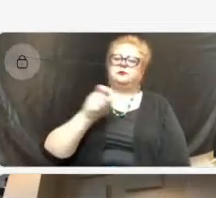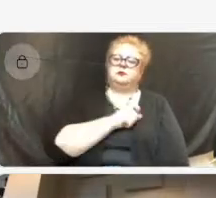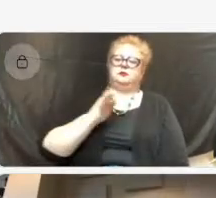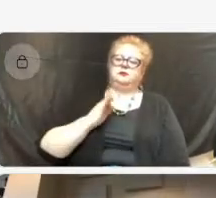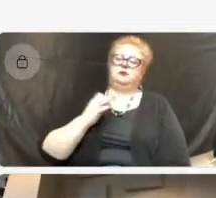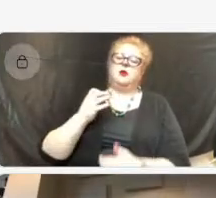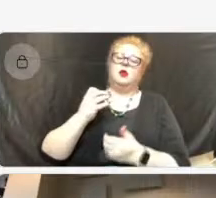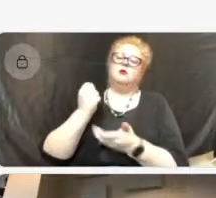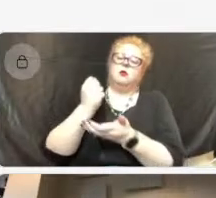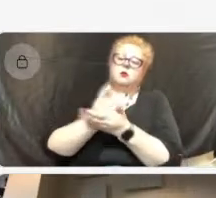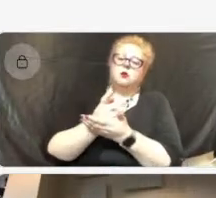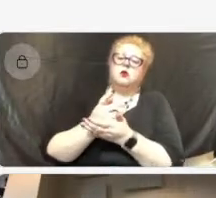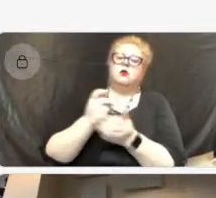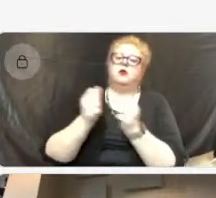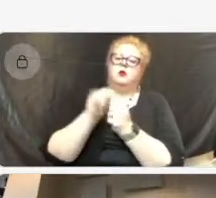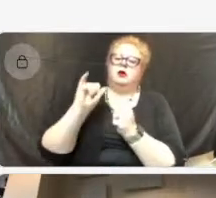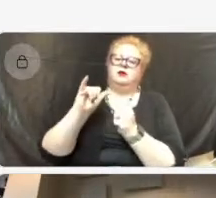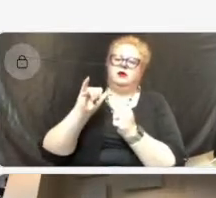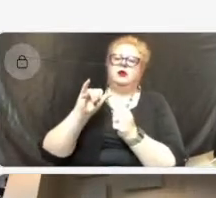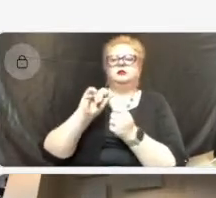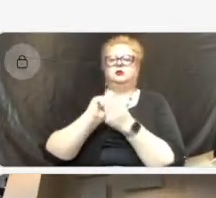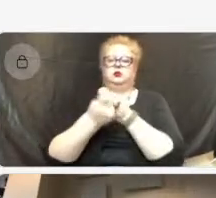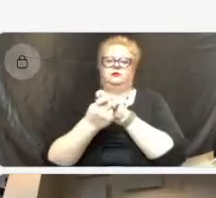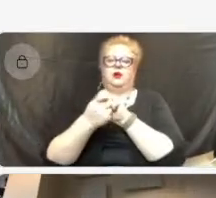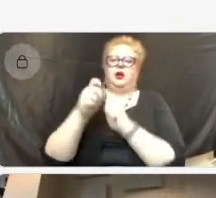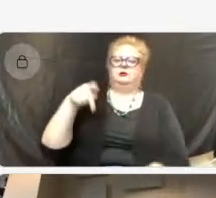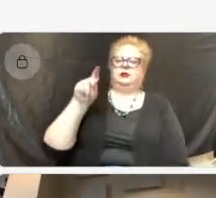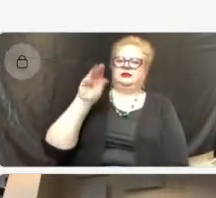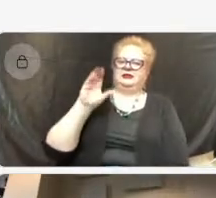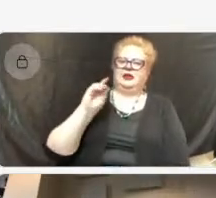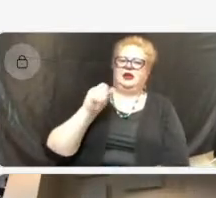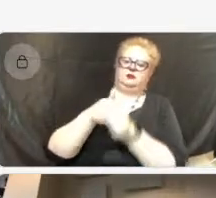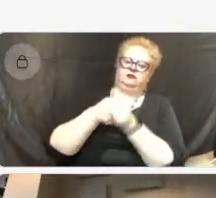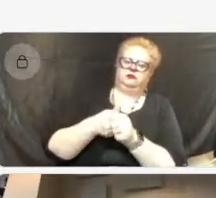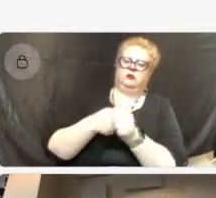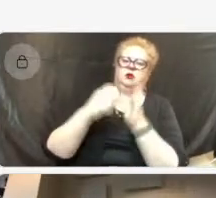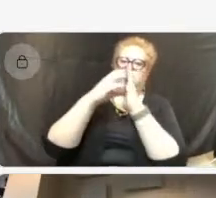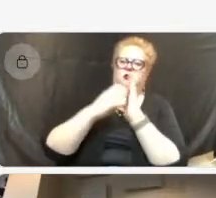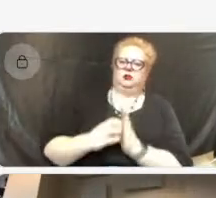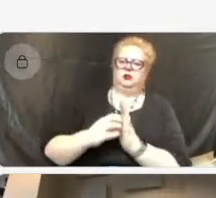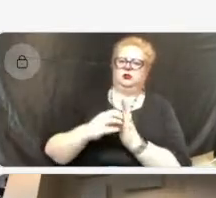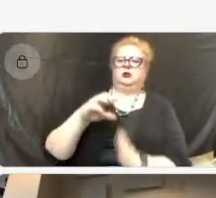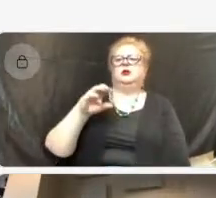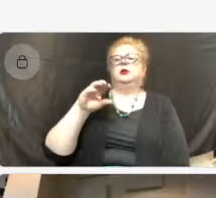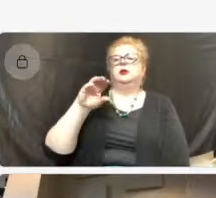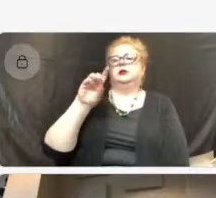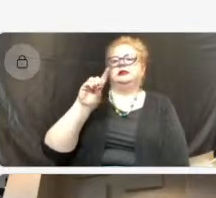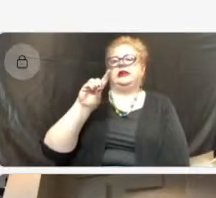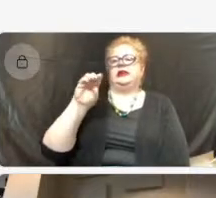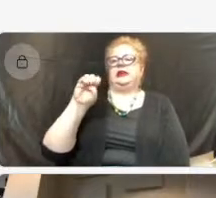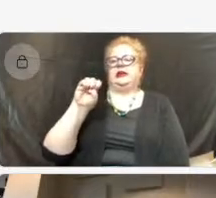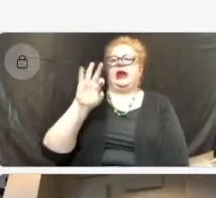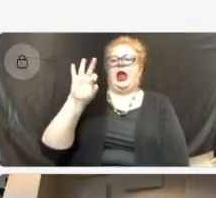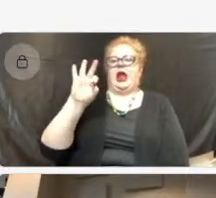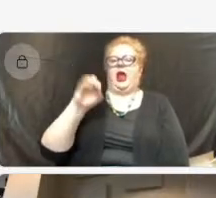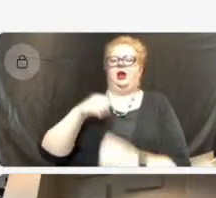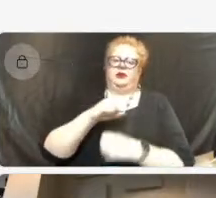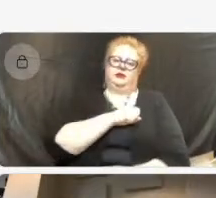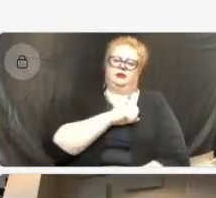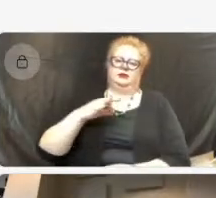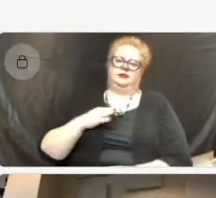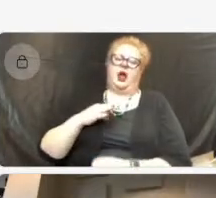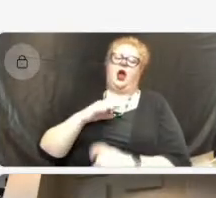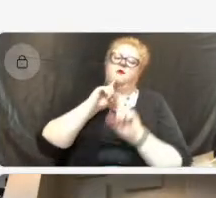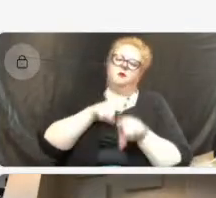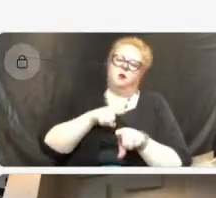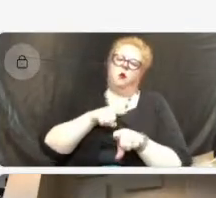of the requested revised PCD, subject to compliance with the comments and conditions outlined in paragraph D, E, and F, and the staff analysis of the